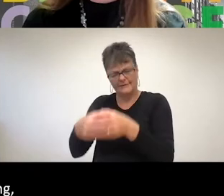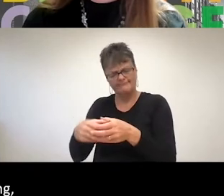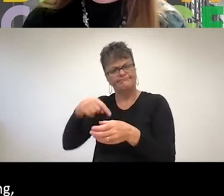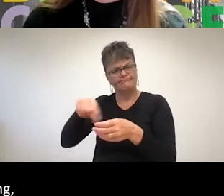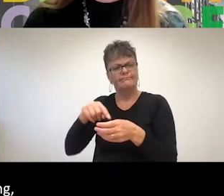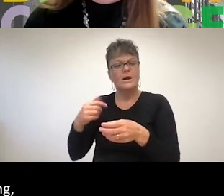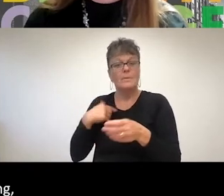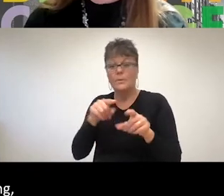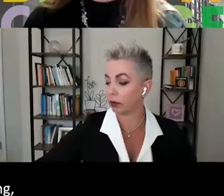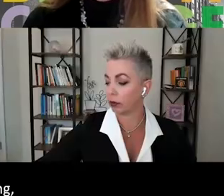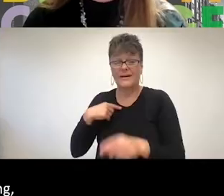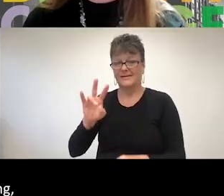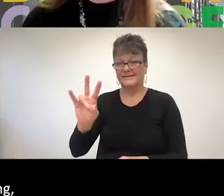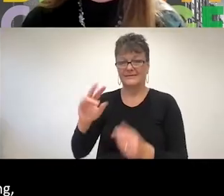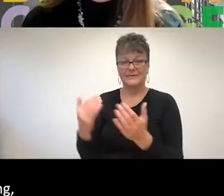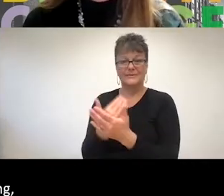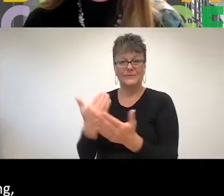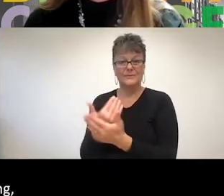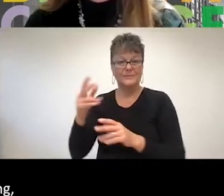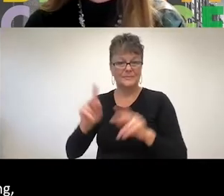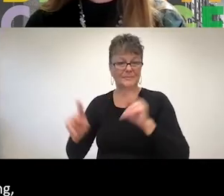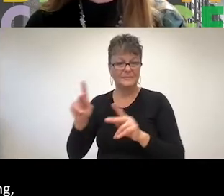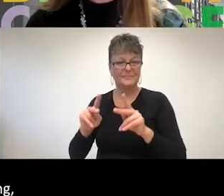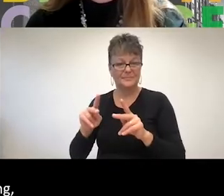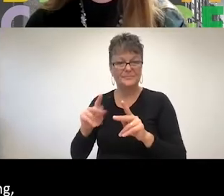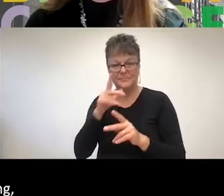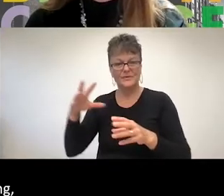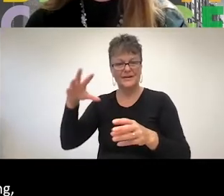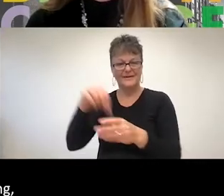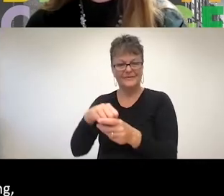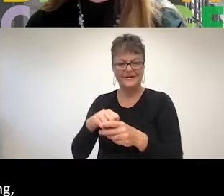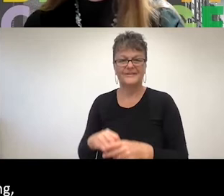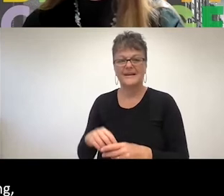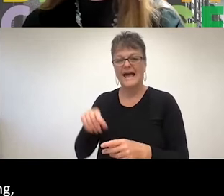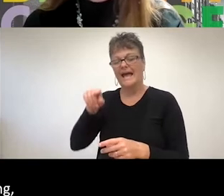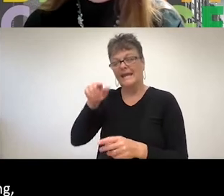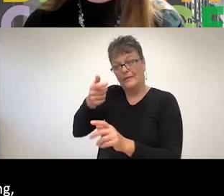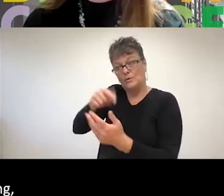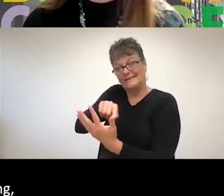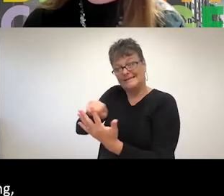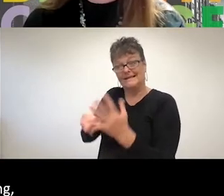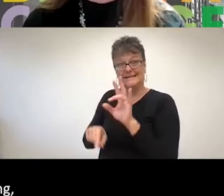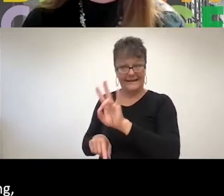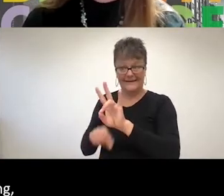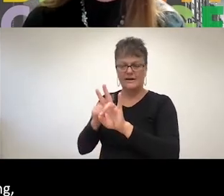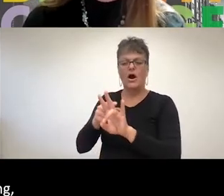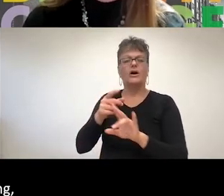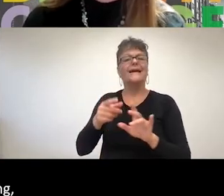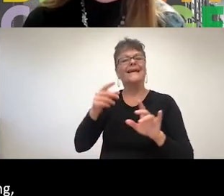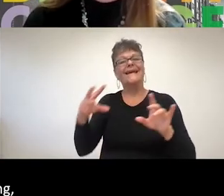TLX associates to provide more embedded support within the academic divisions. And we're also going to be having an educational technology